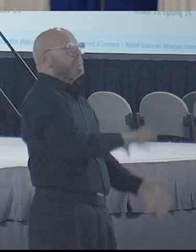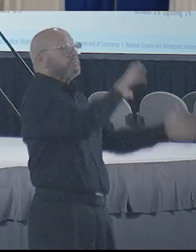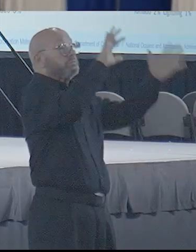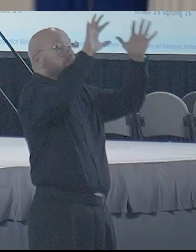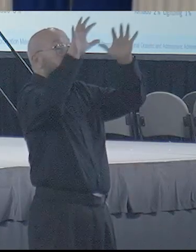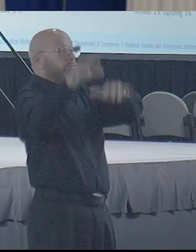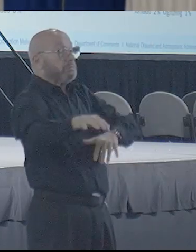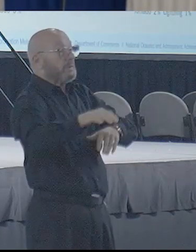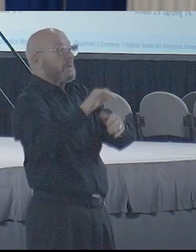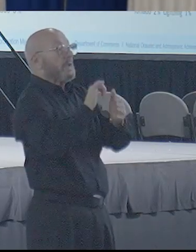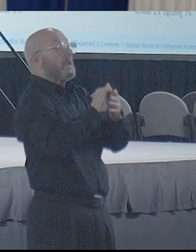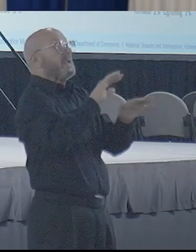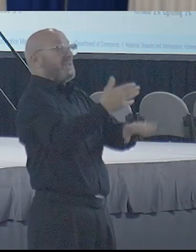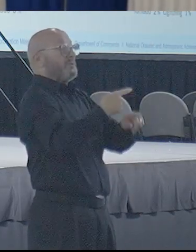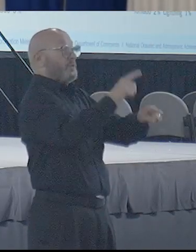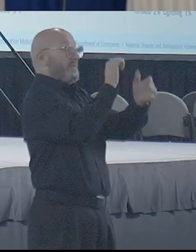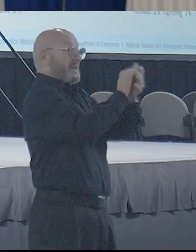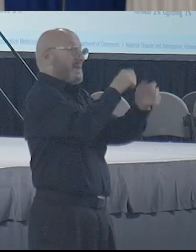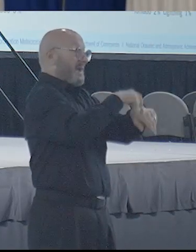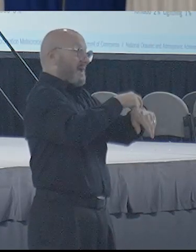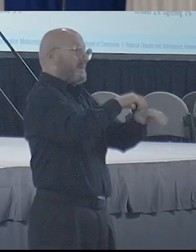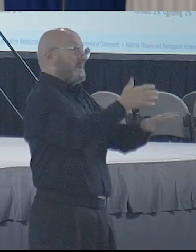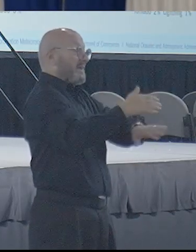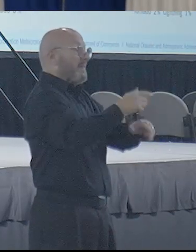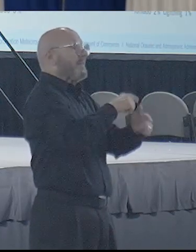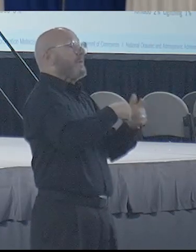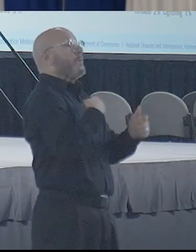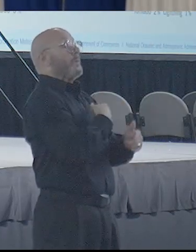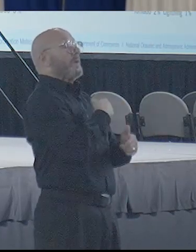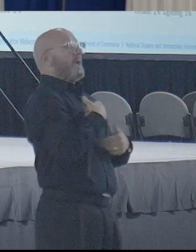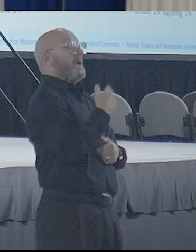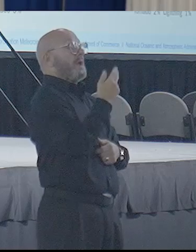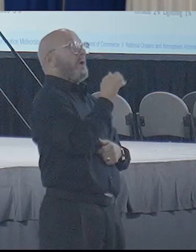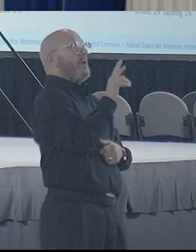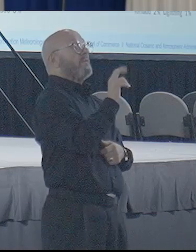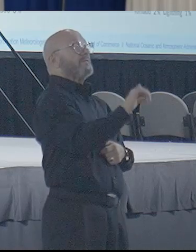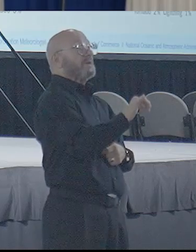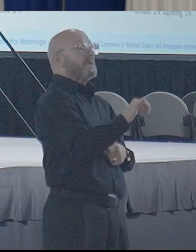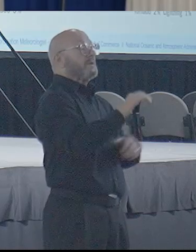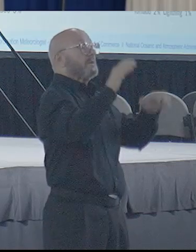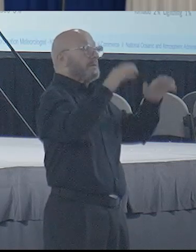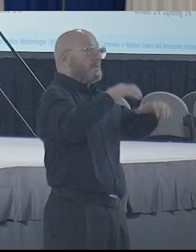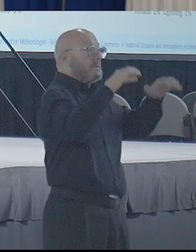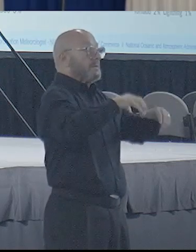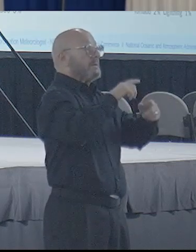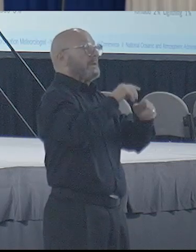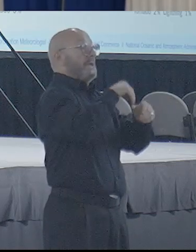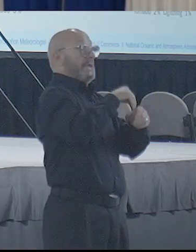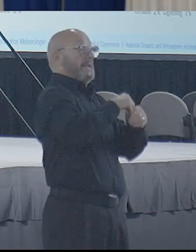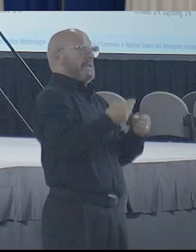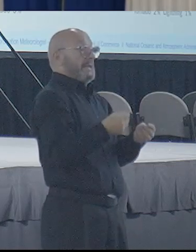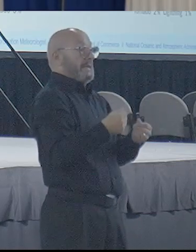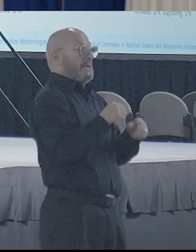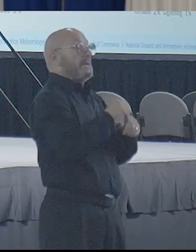storm surge deaths are higher in that period. And then, of course, we had Harvey producing a lot of rainfall deaths inland